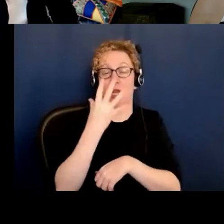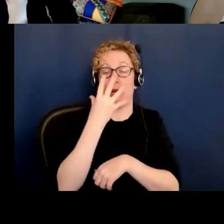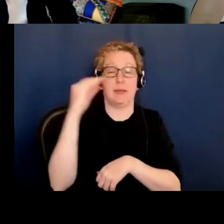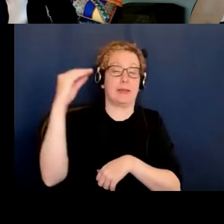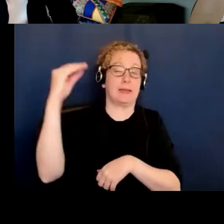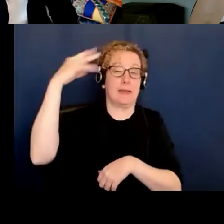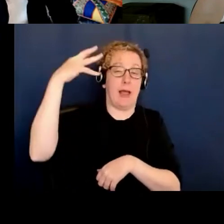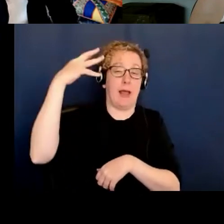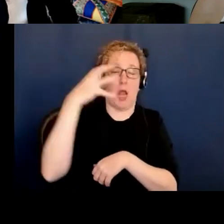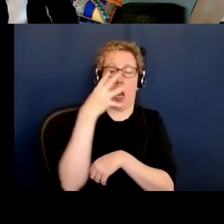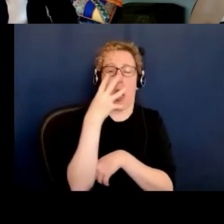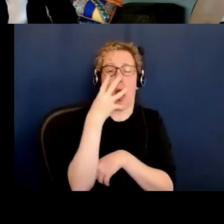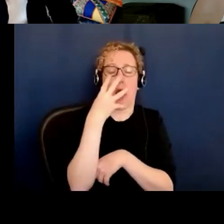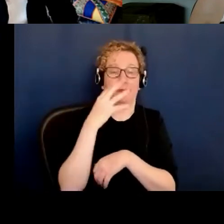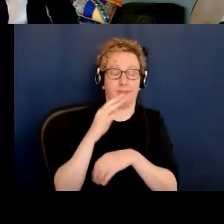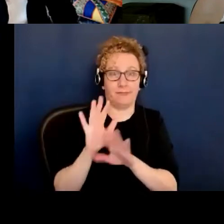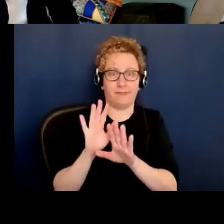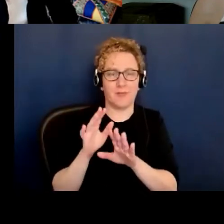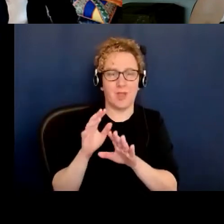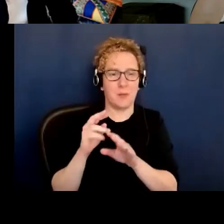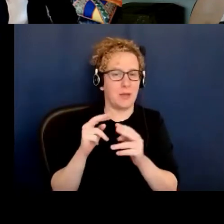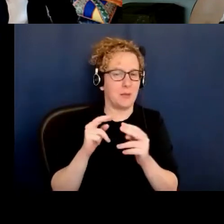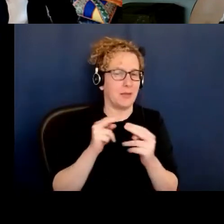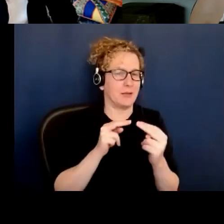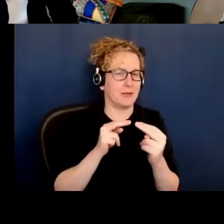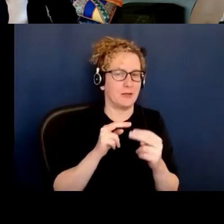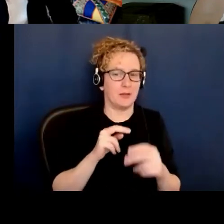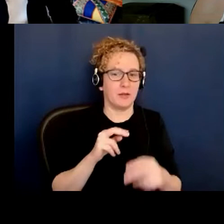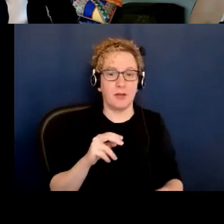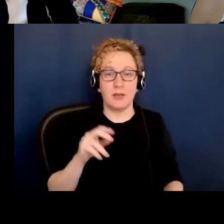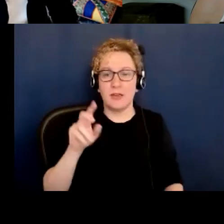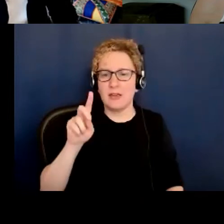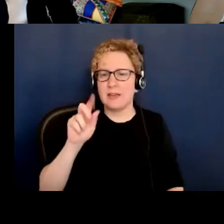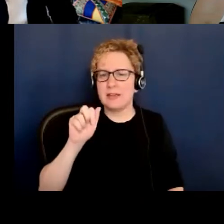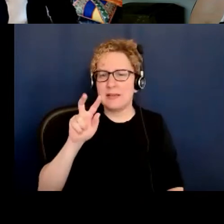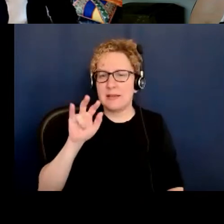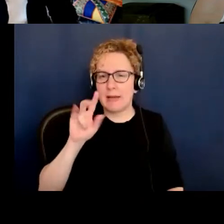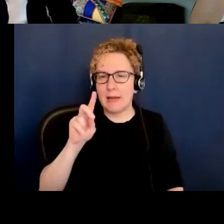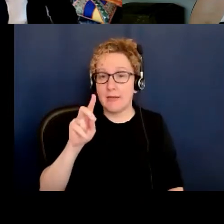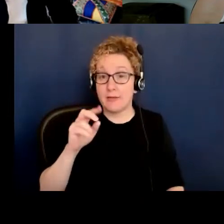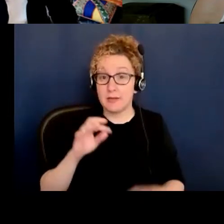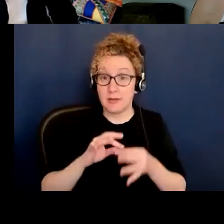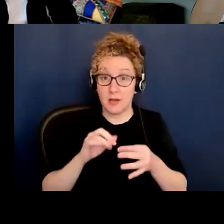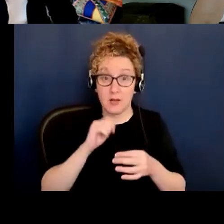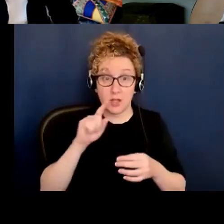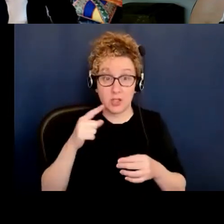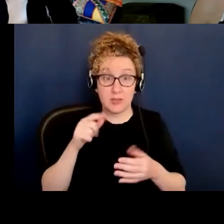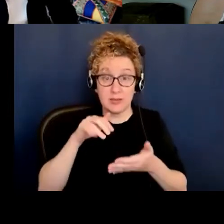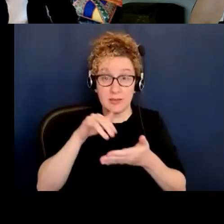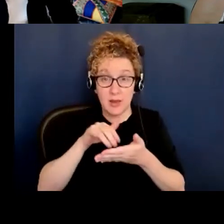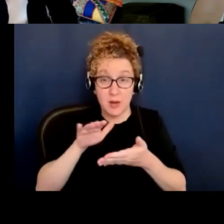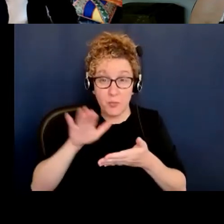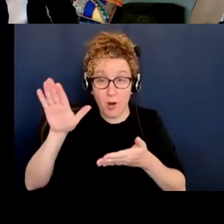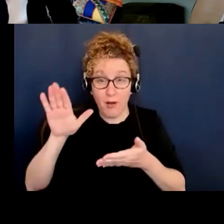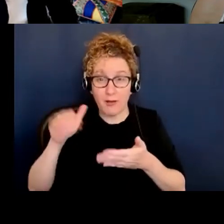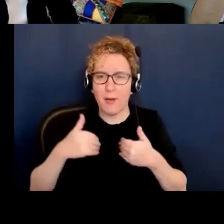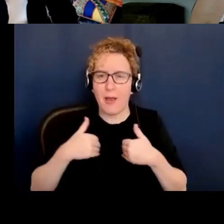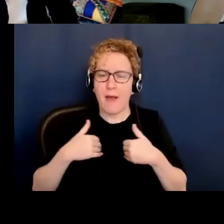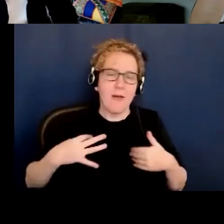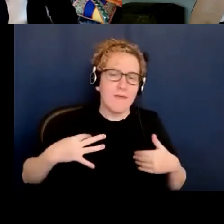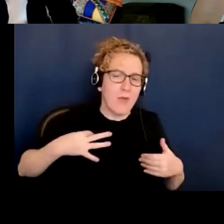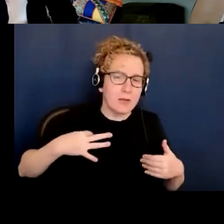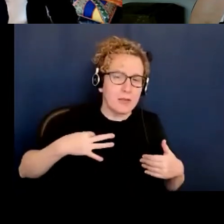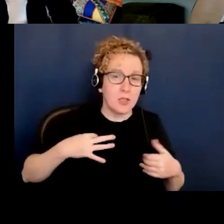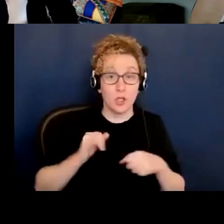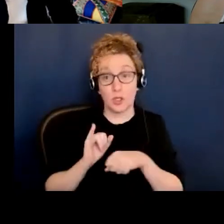But here we go. So yeah, as David said, I mean, there's not just study abroad, there's also volunteer,